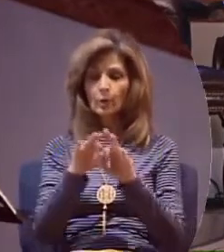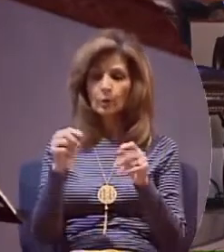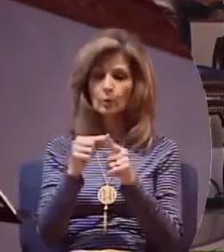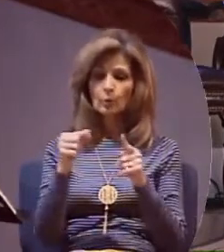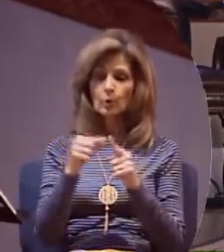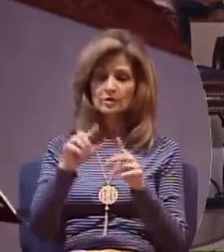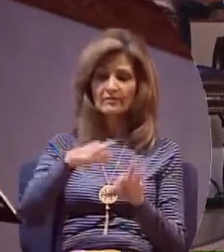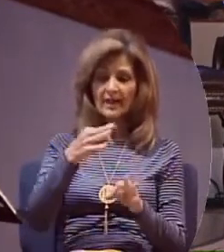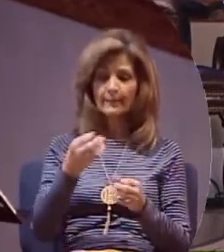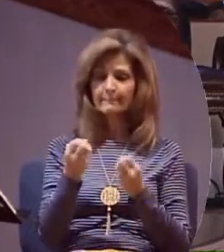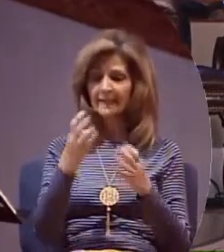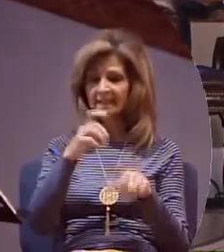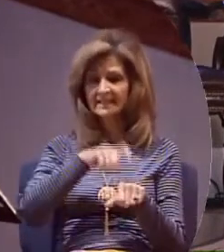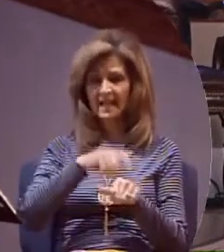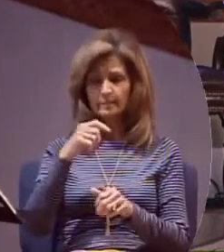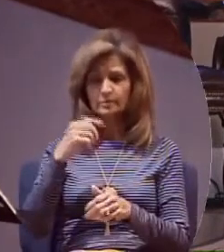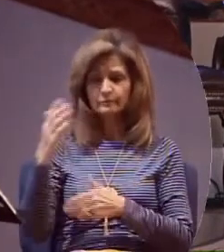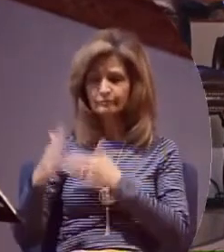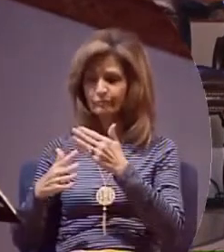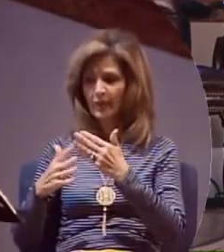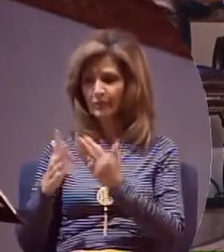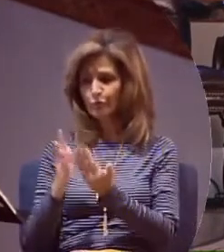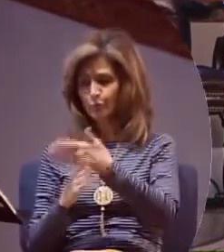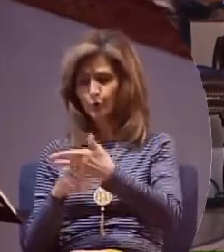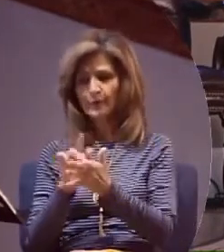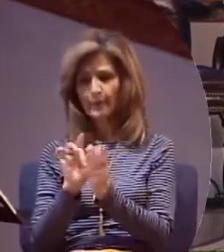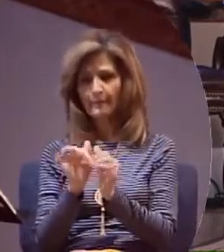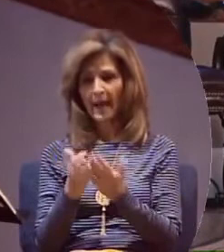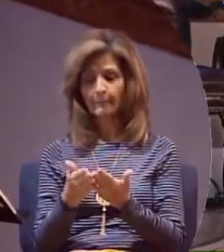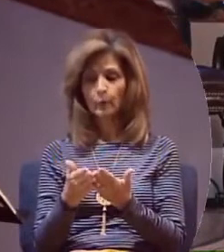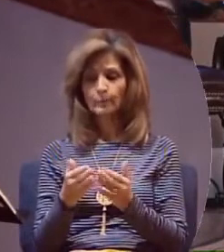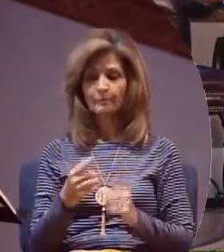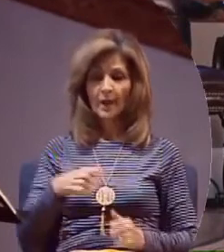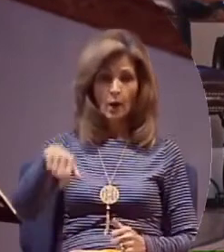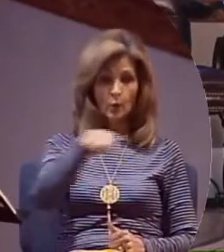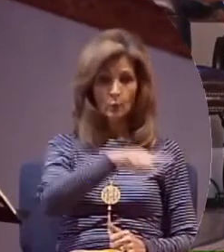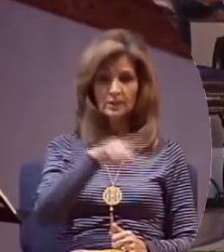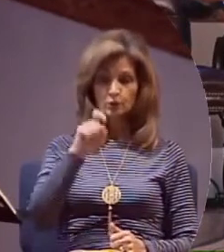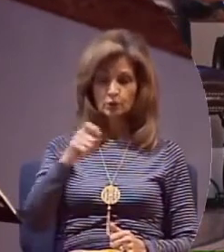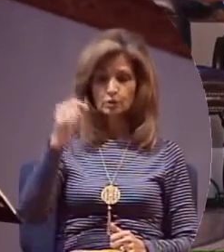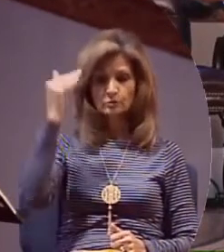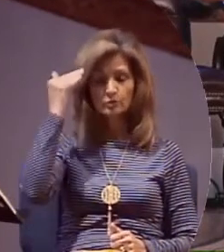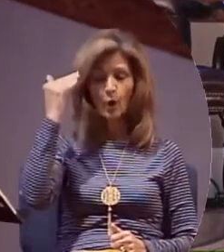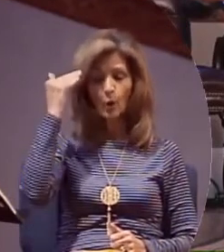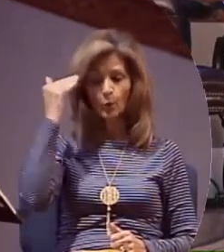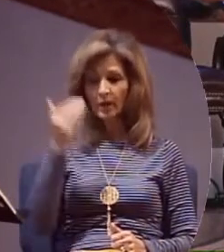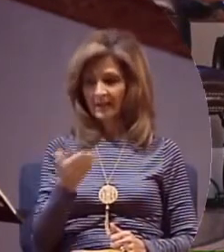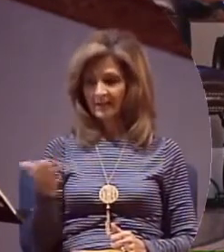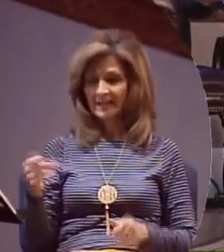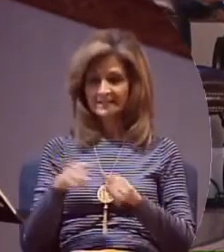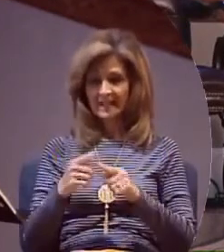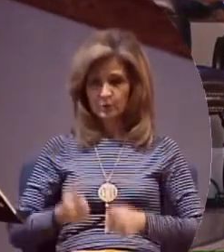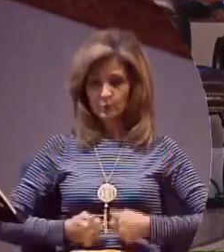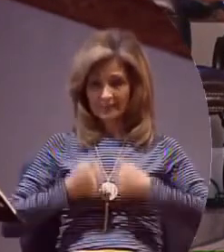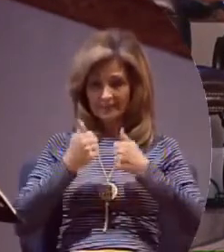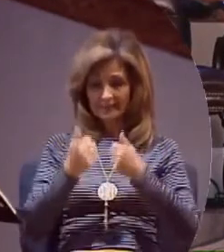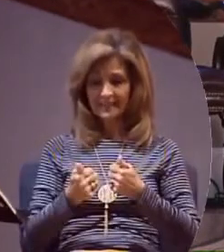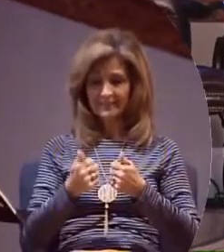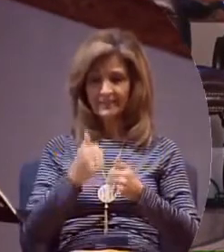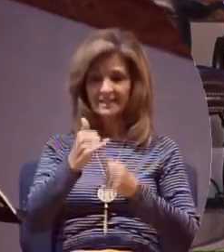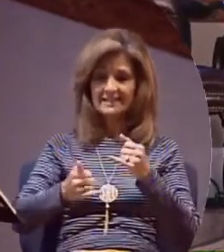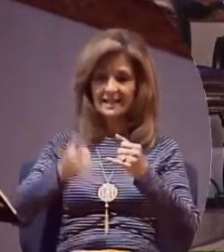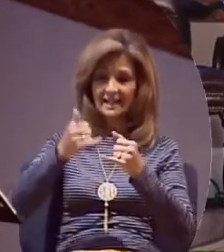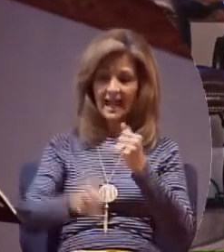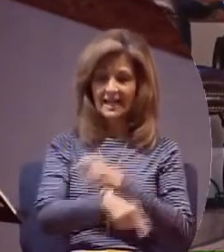found numerous times throughout the Bible that we as God's people ought to be familiar with, especially as we live out these